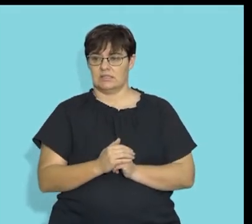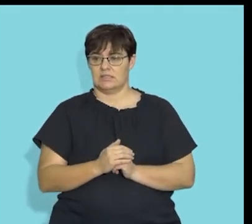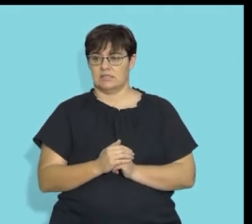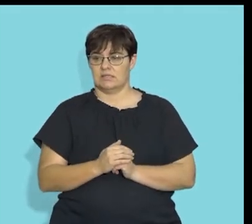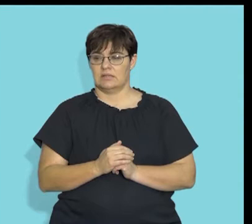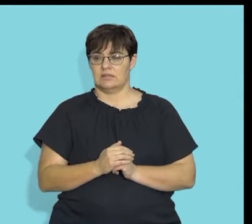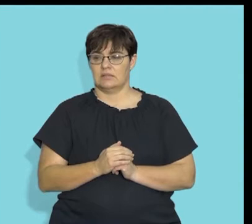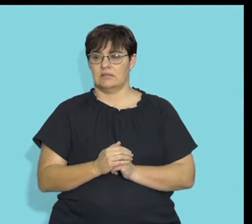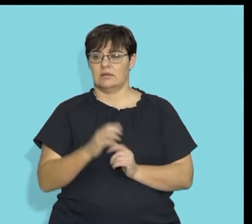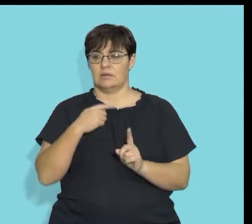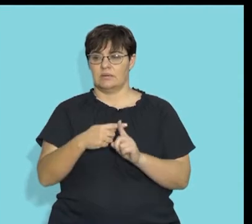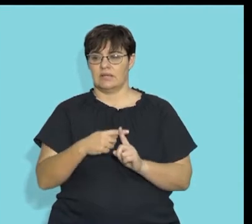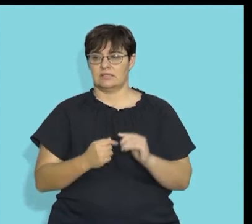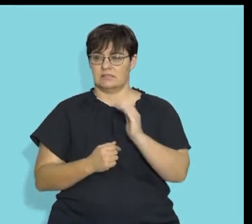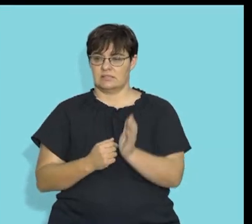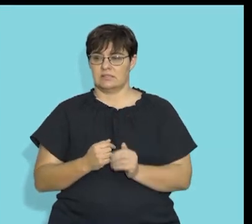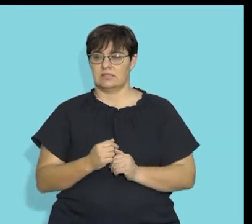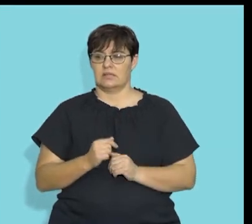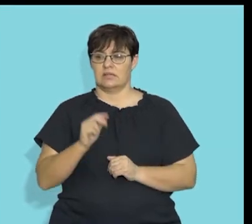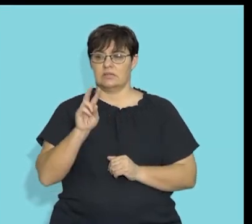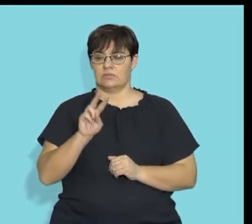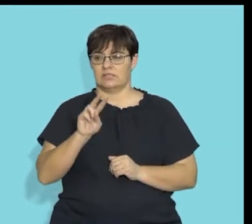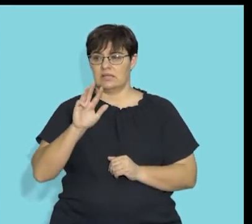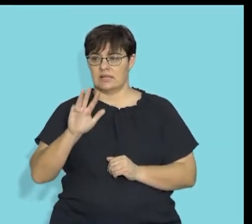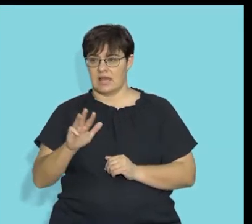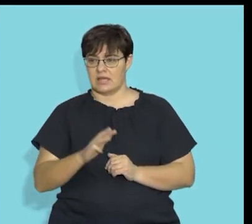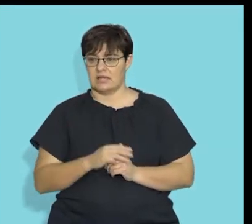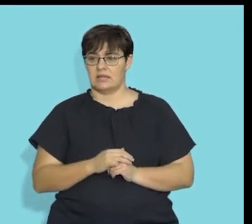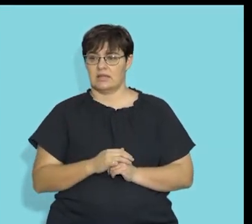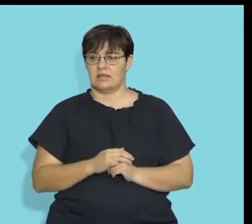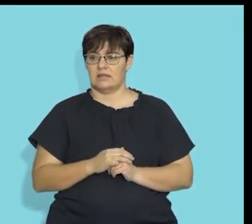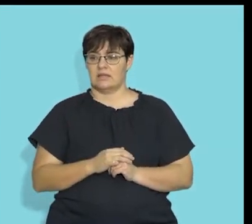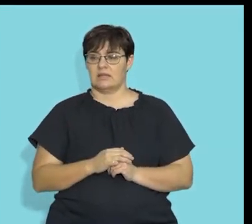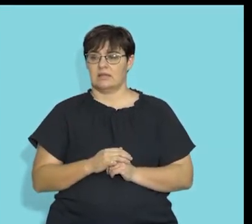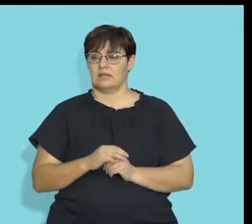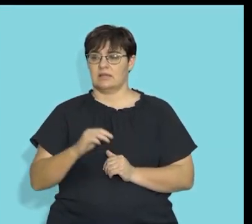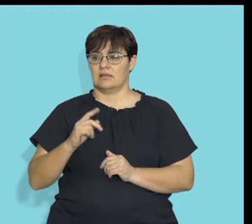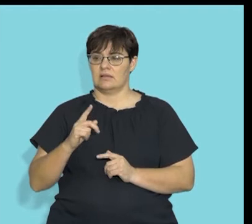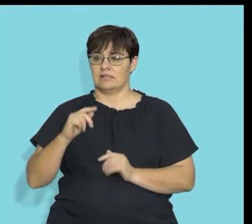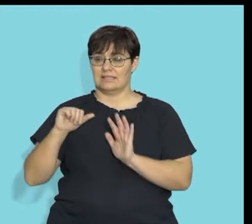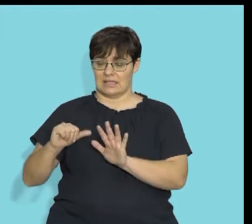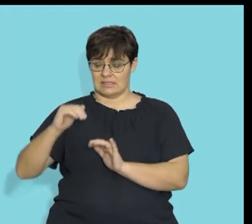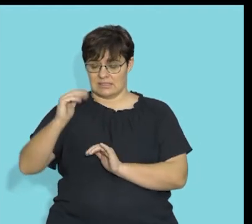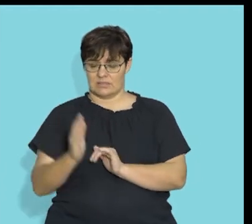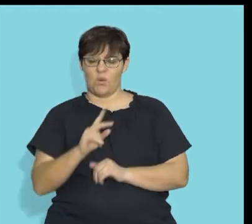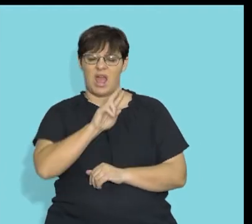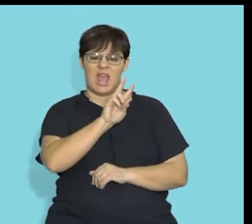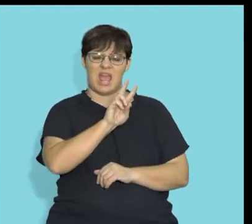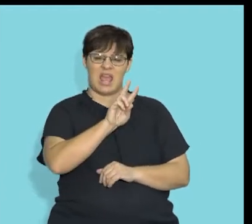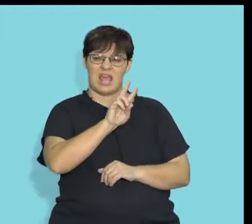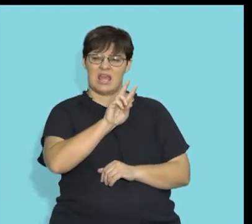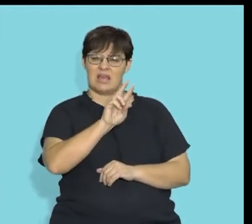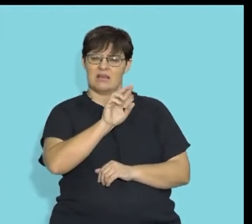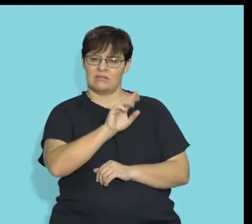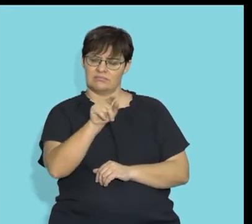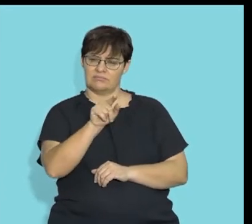times A, which is 20, plus 29, because it's n minus 1, times 6. Let's pop